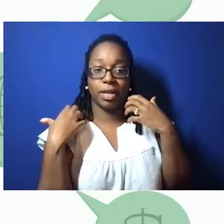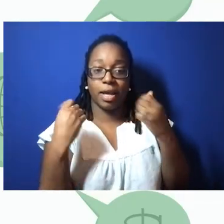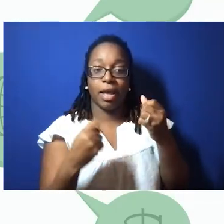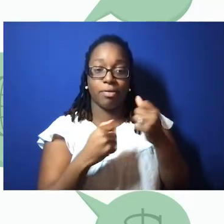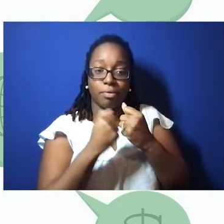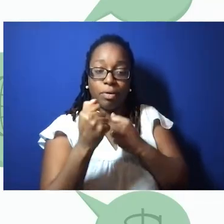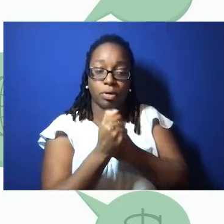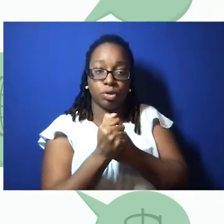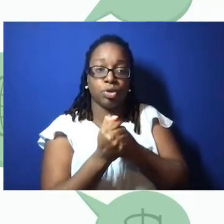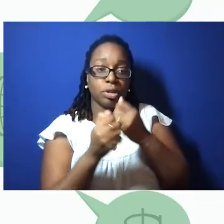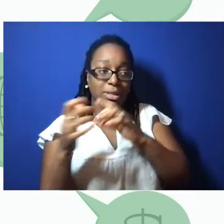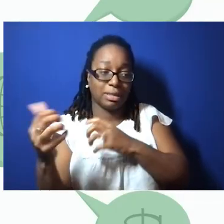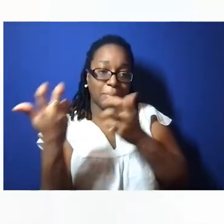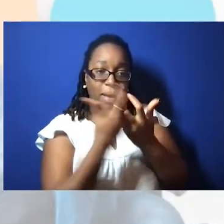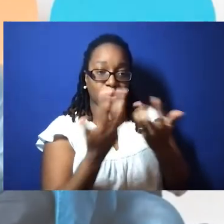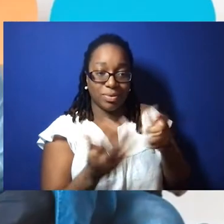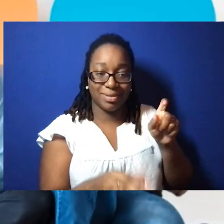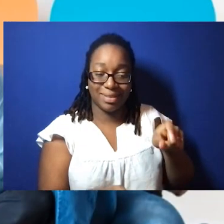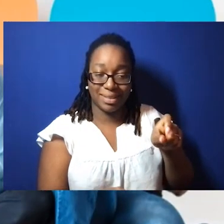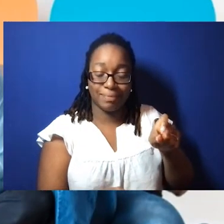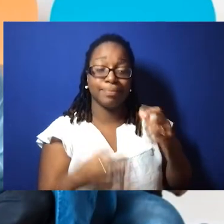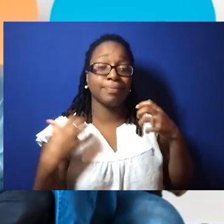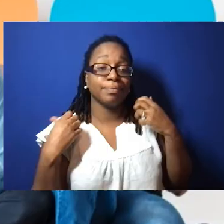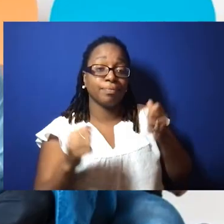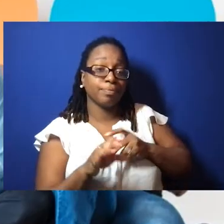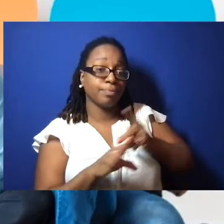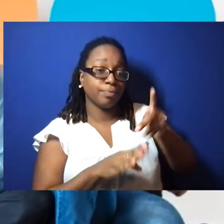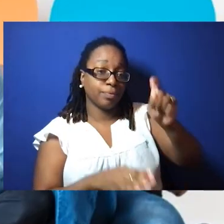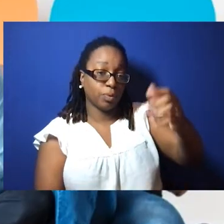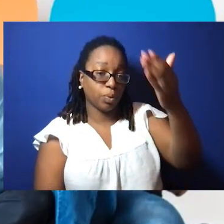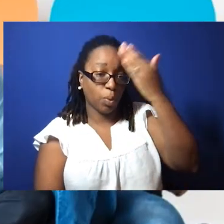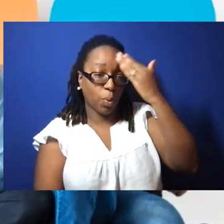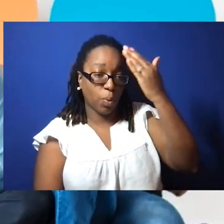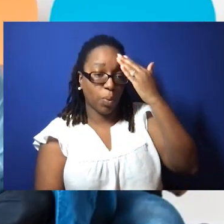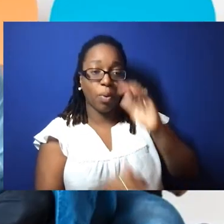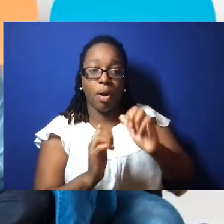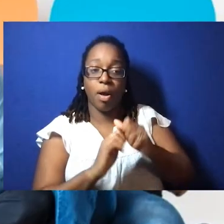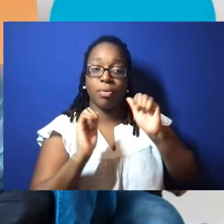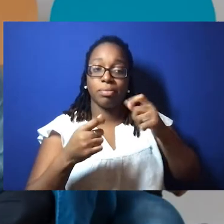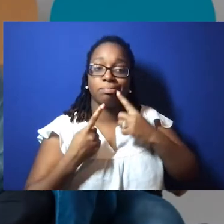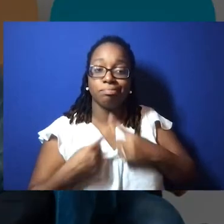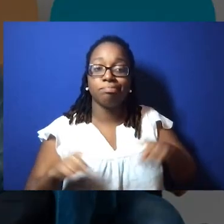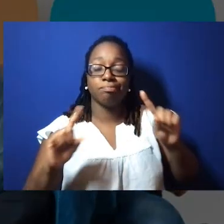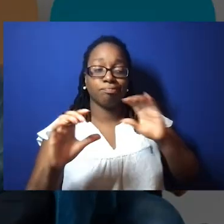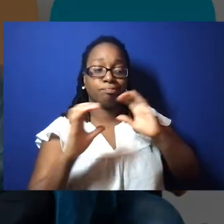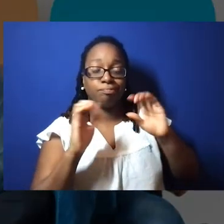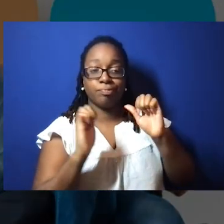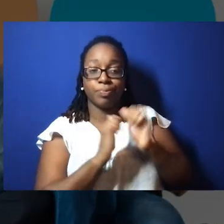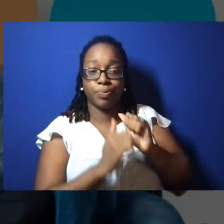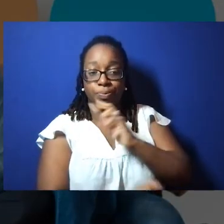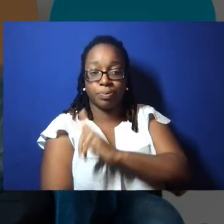frameworks accordingly. Health professionals need to be aware of how to